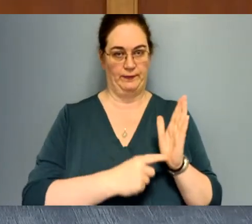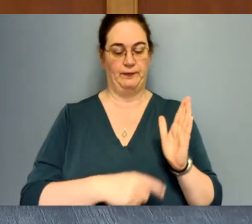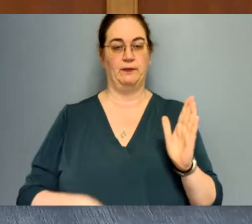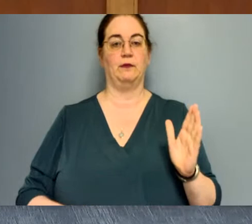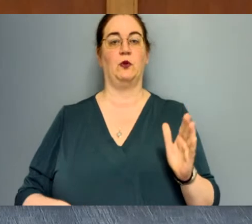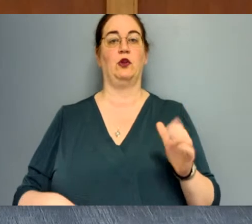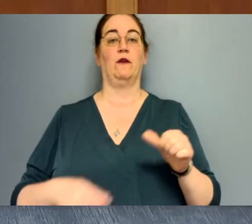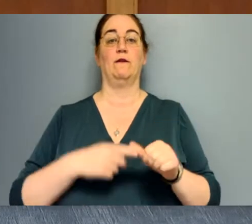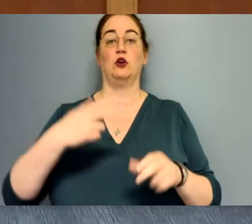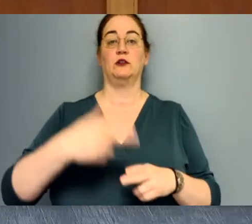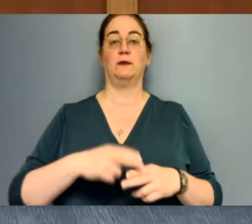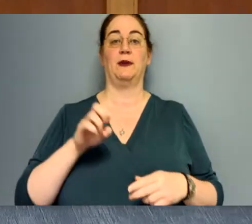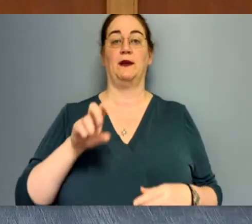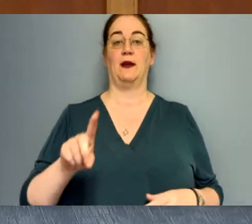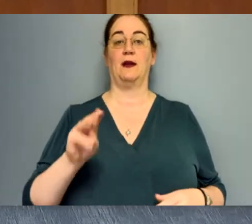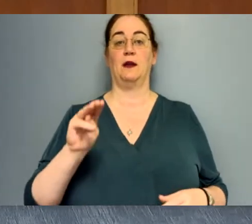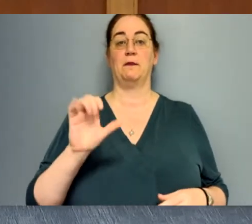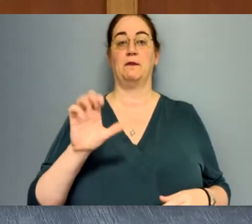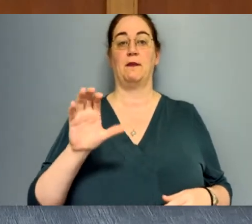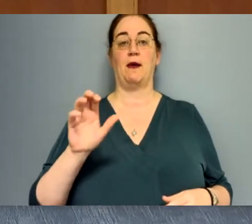First name on the list is Ed Mackhouse.